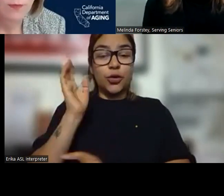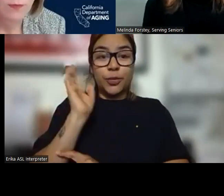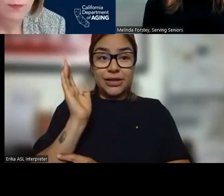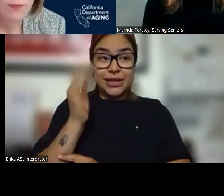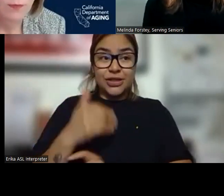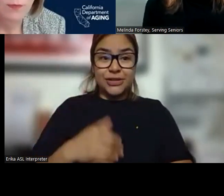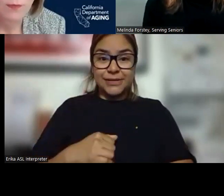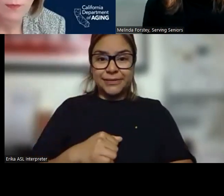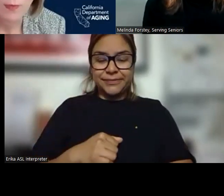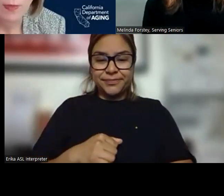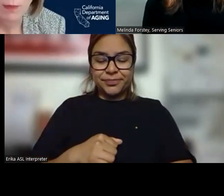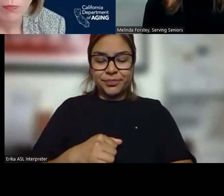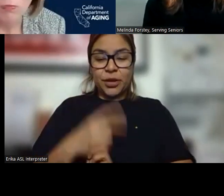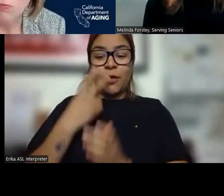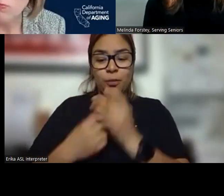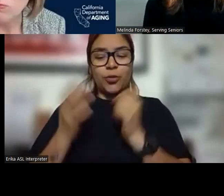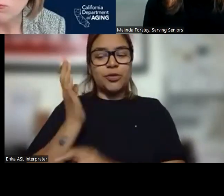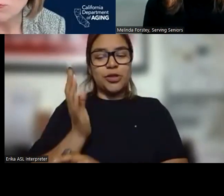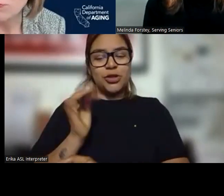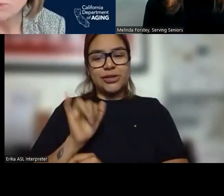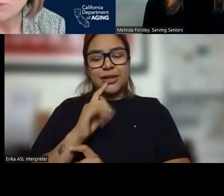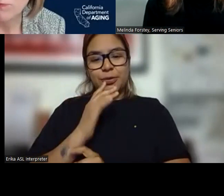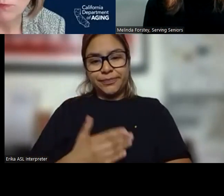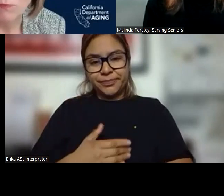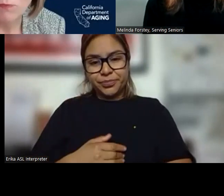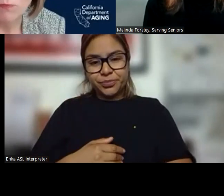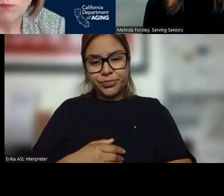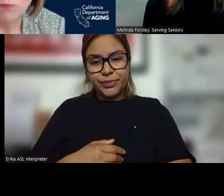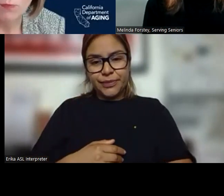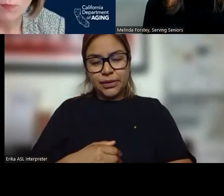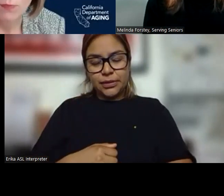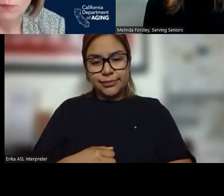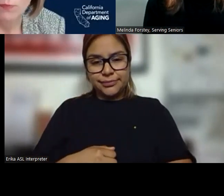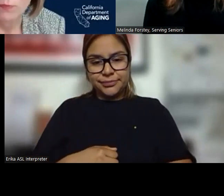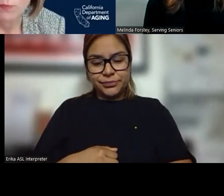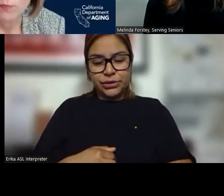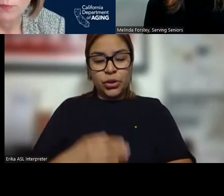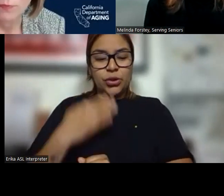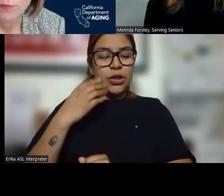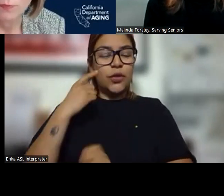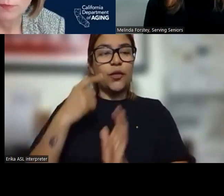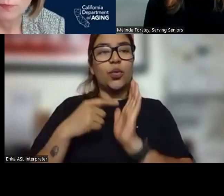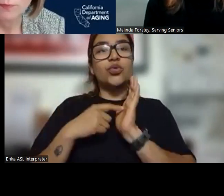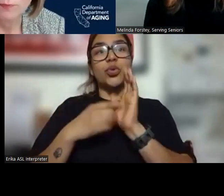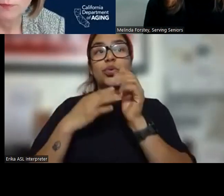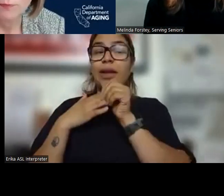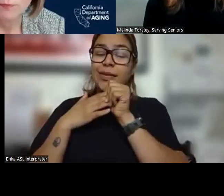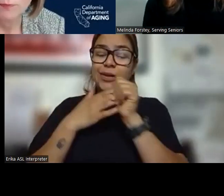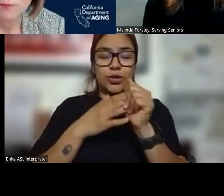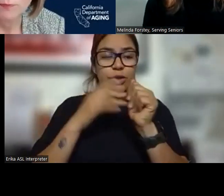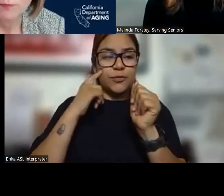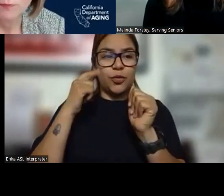and Susan. Your county's leadership and your leadership in moving us forward to these